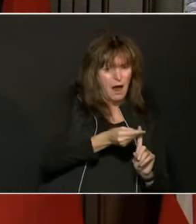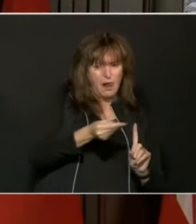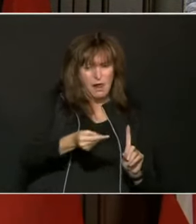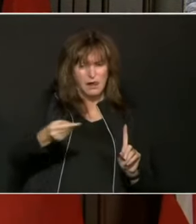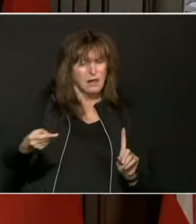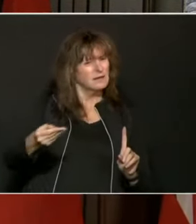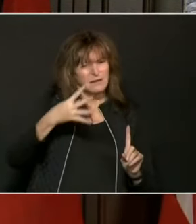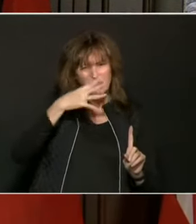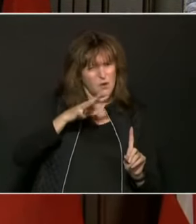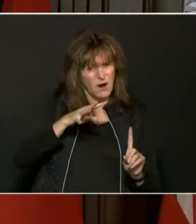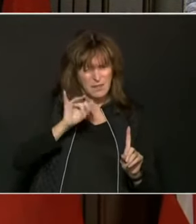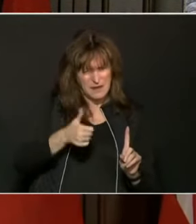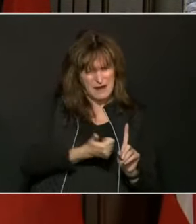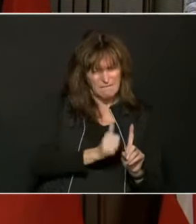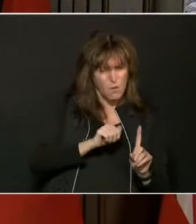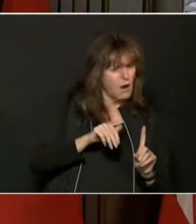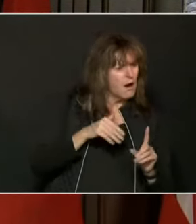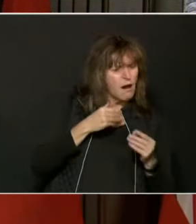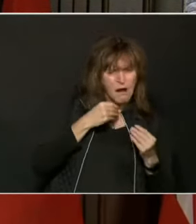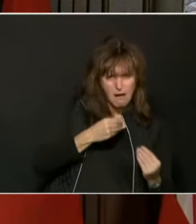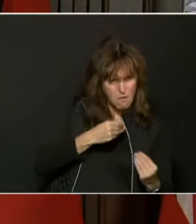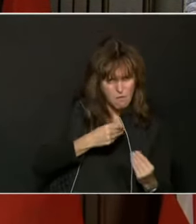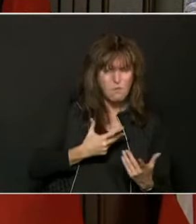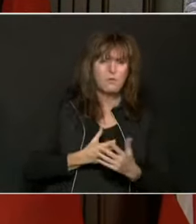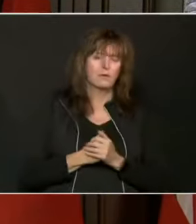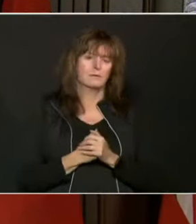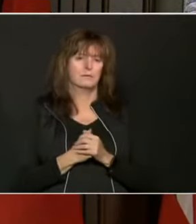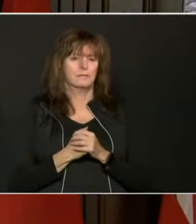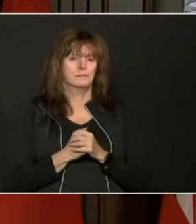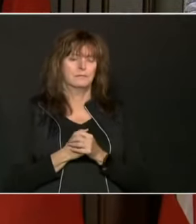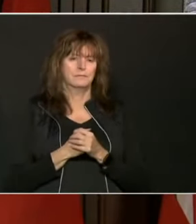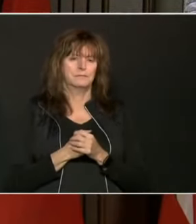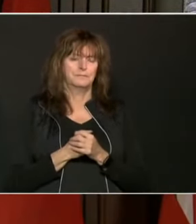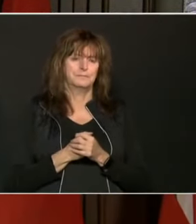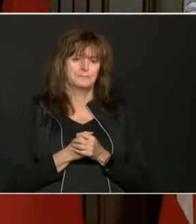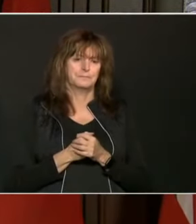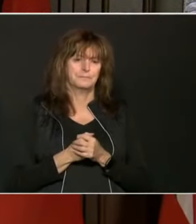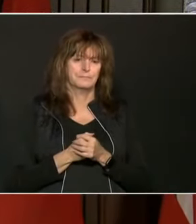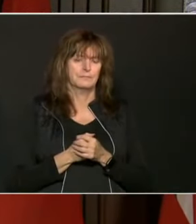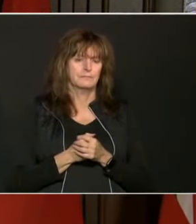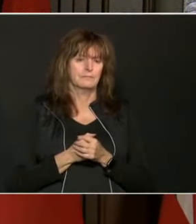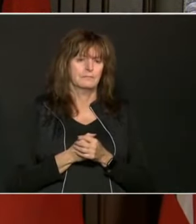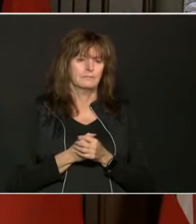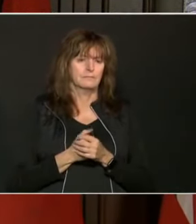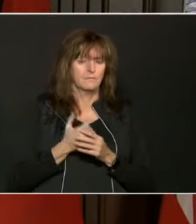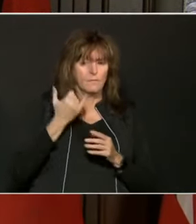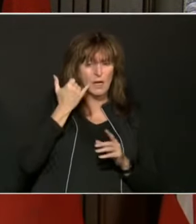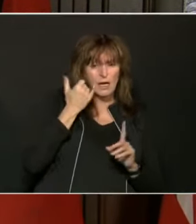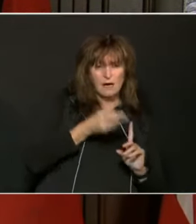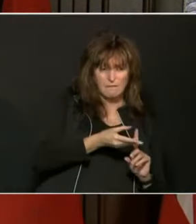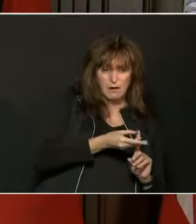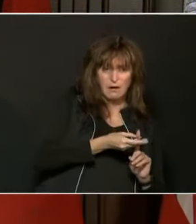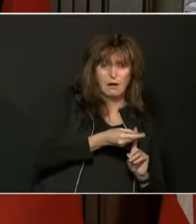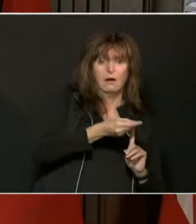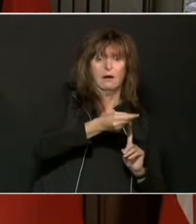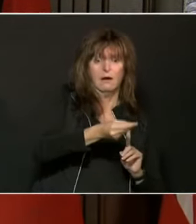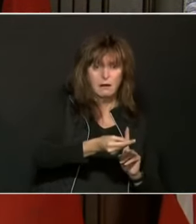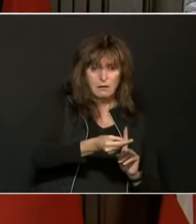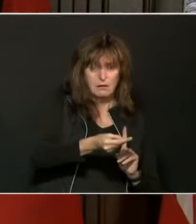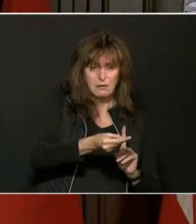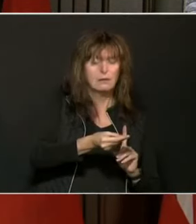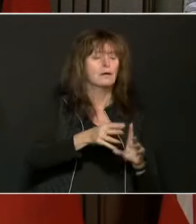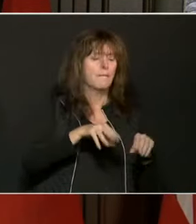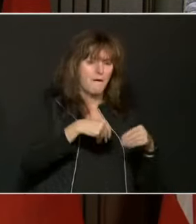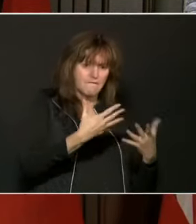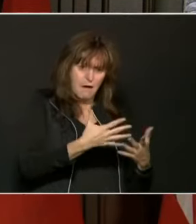do potentially have transmission of the virus, provide opportunity for testing and health care, and ensure that